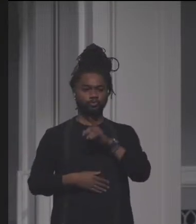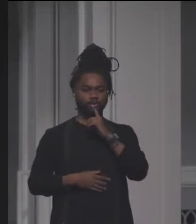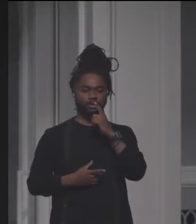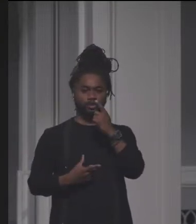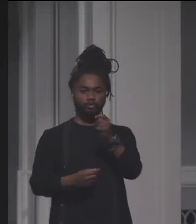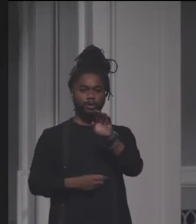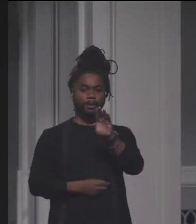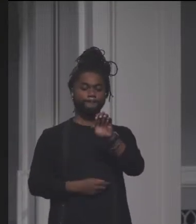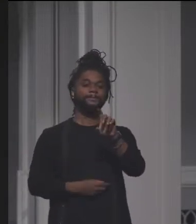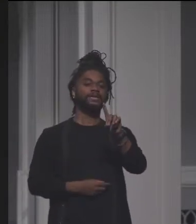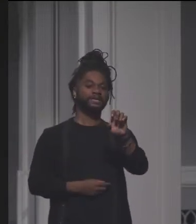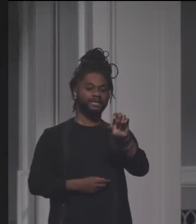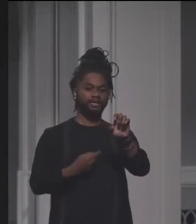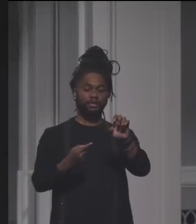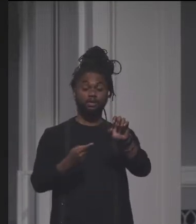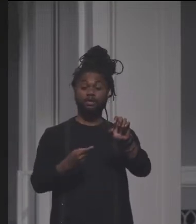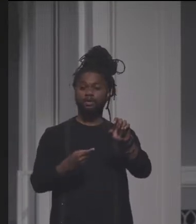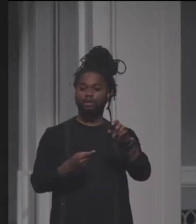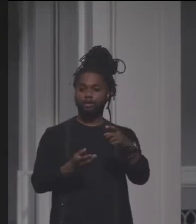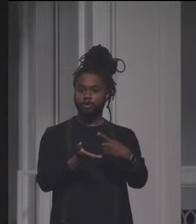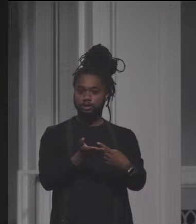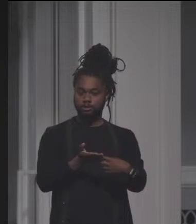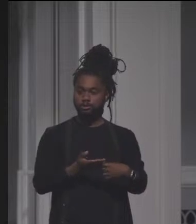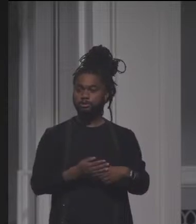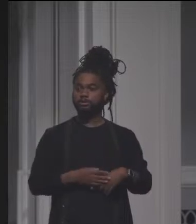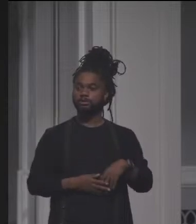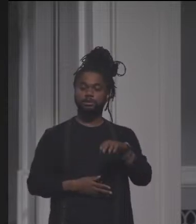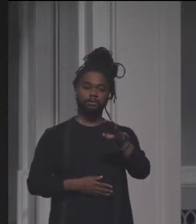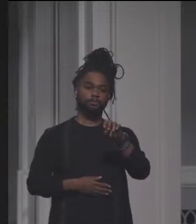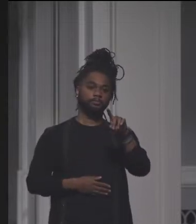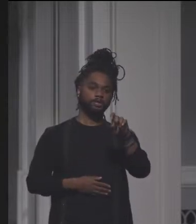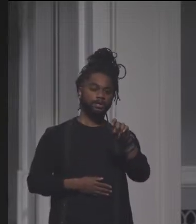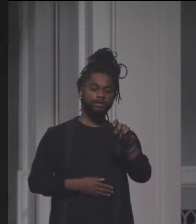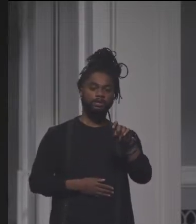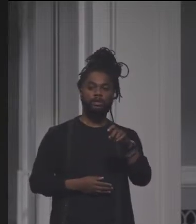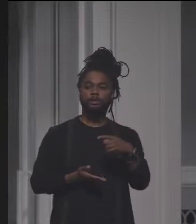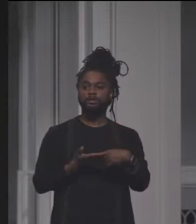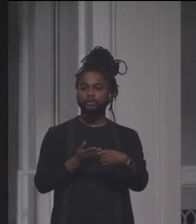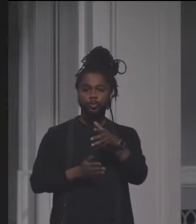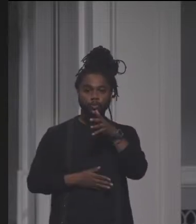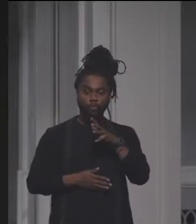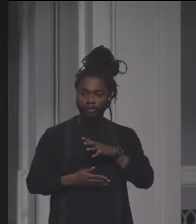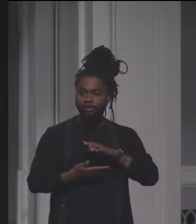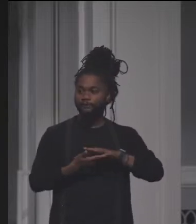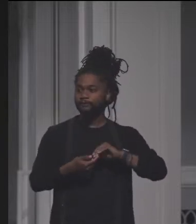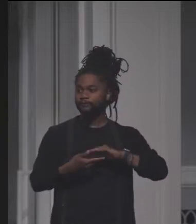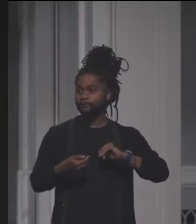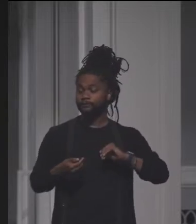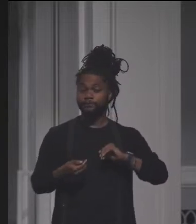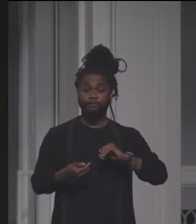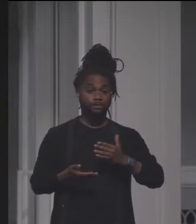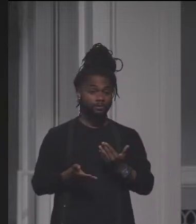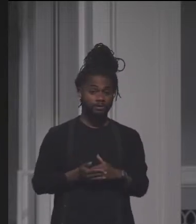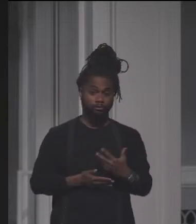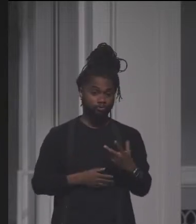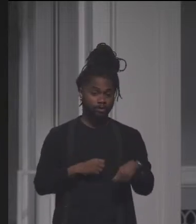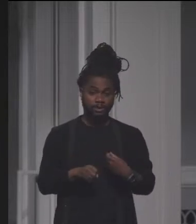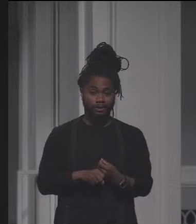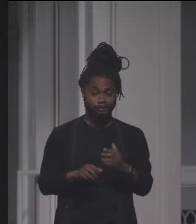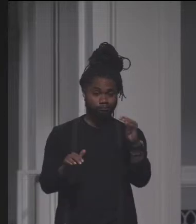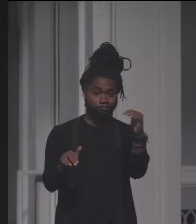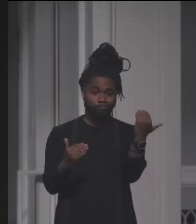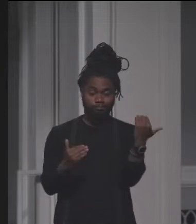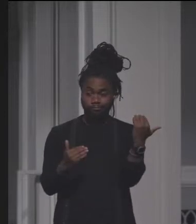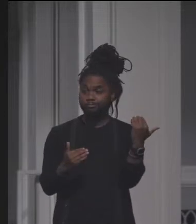Bede, he talks about women fornicating with women. And again, 3 years, women fornicating with